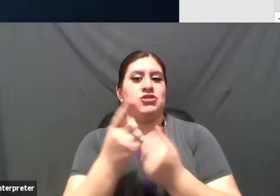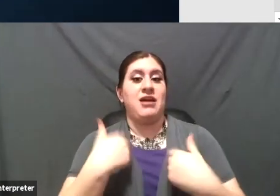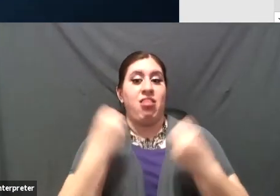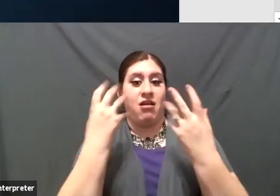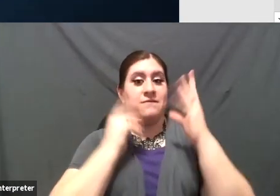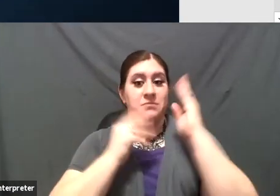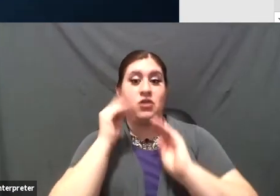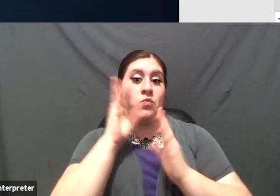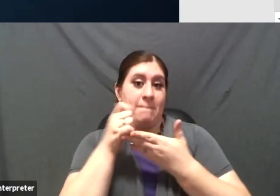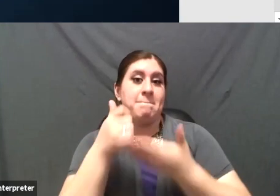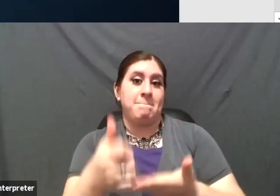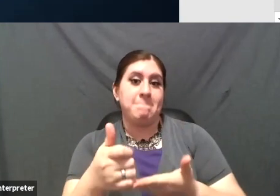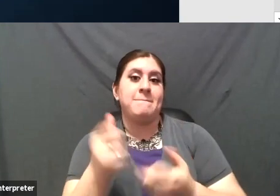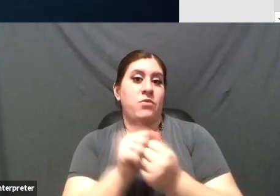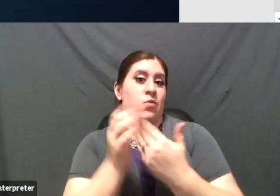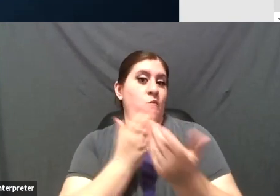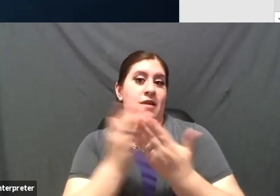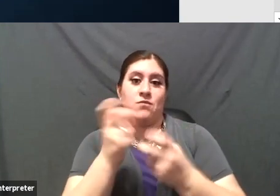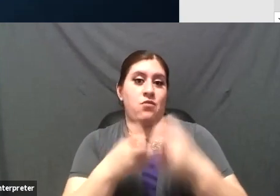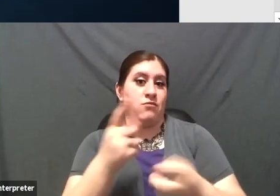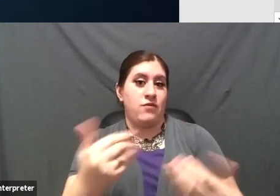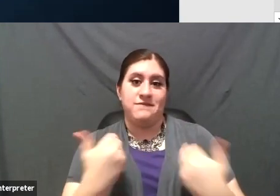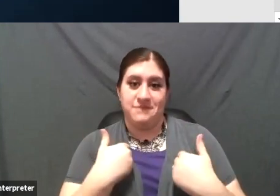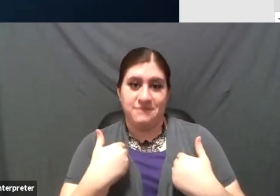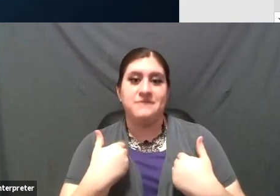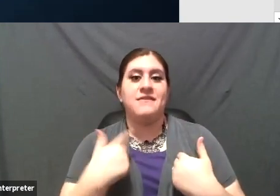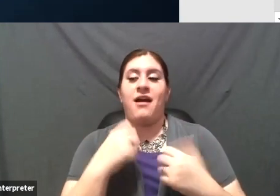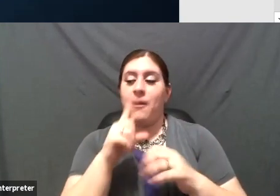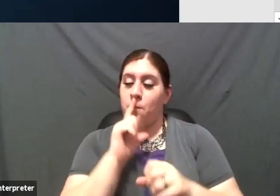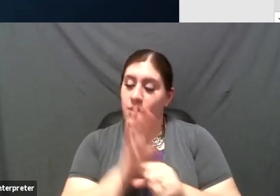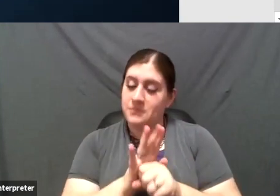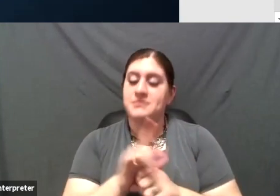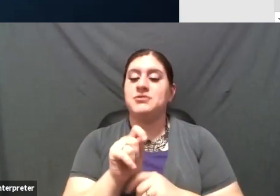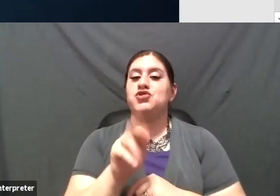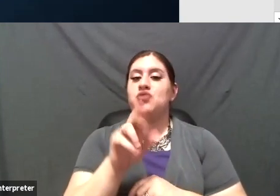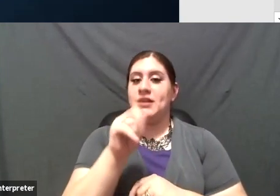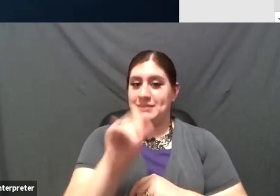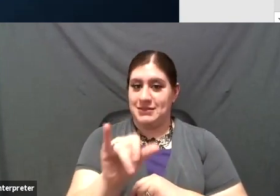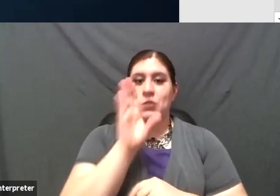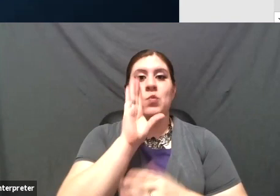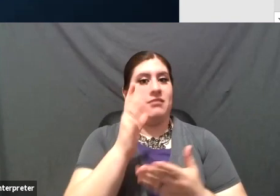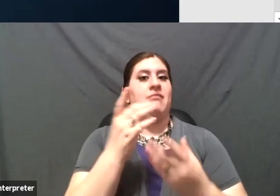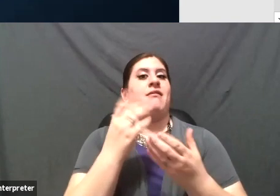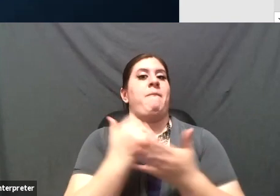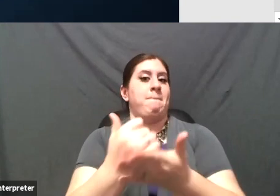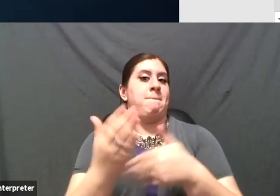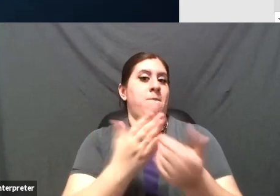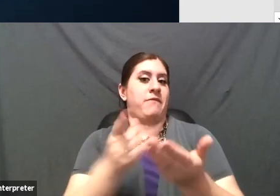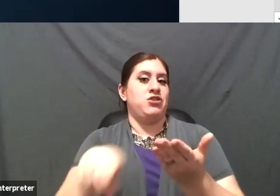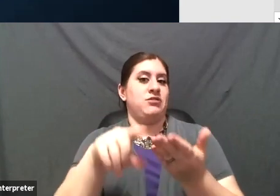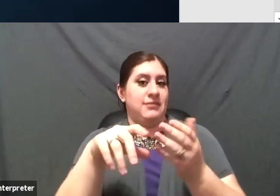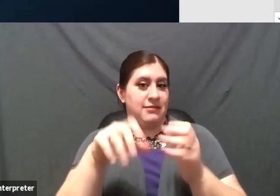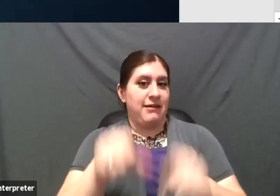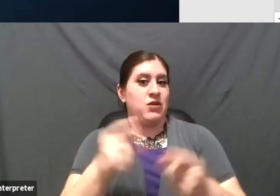will help you with whatever problems you're having. I can assure you that Tracy will do what she can to make